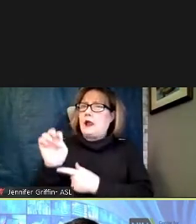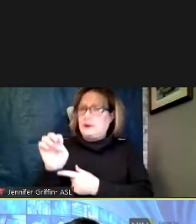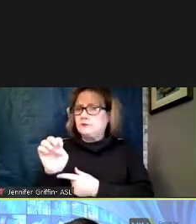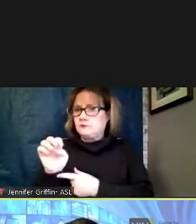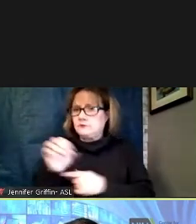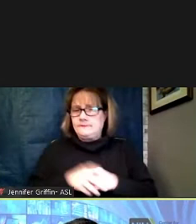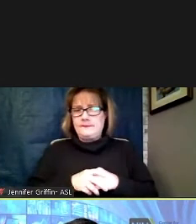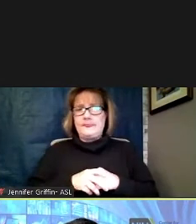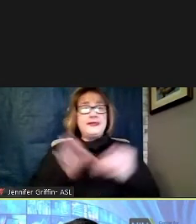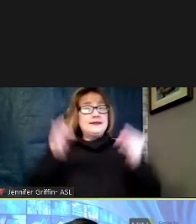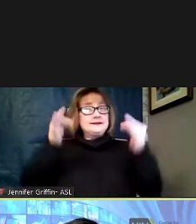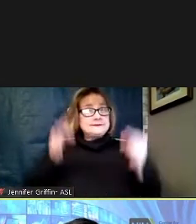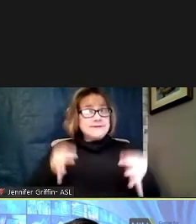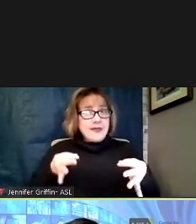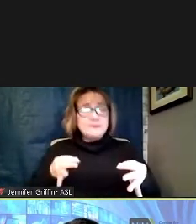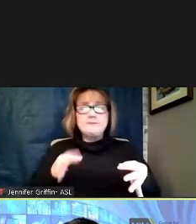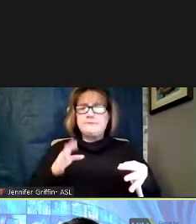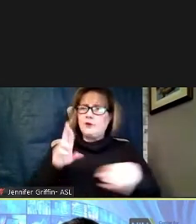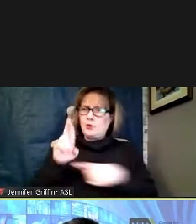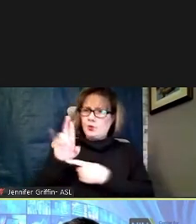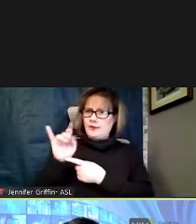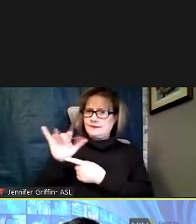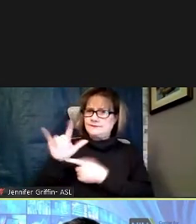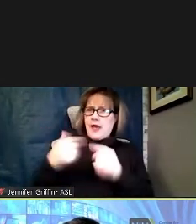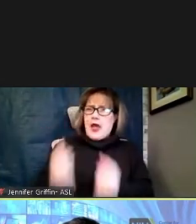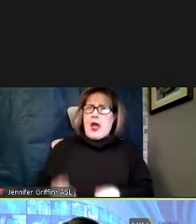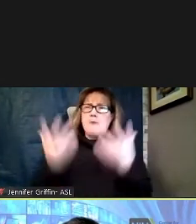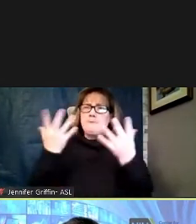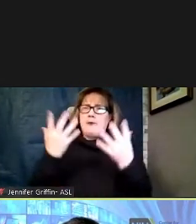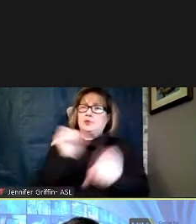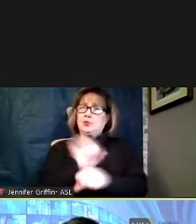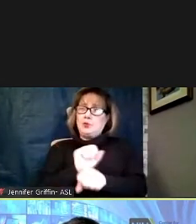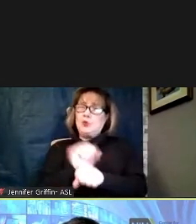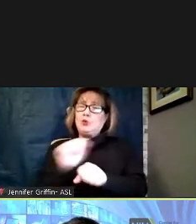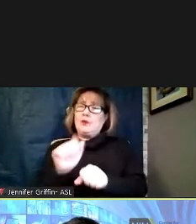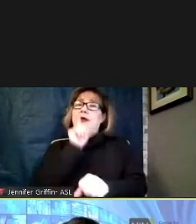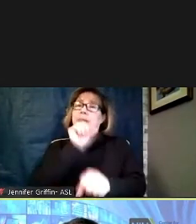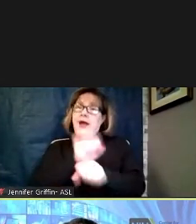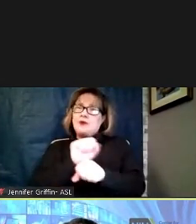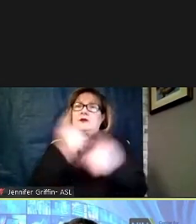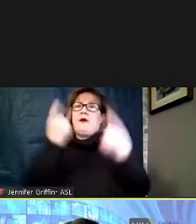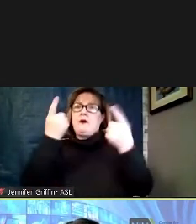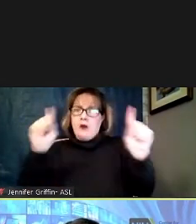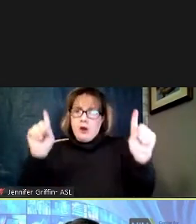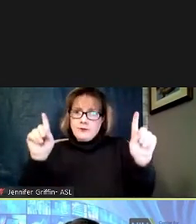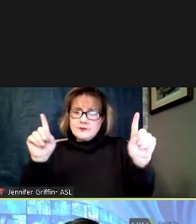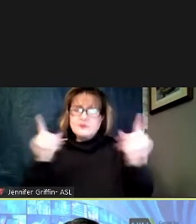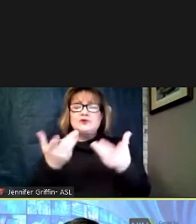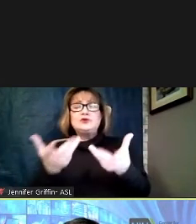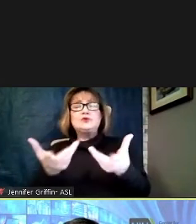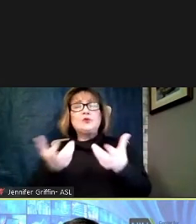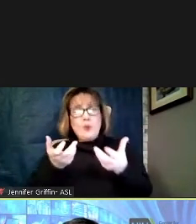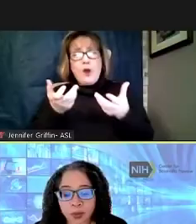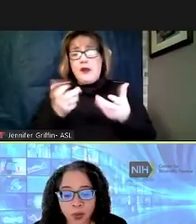And definitely being realistic about amount of work that you can actually accomplish. And you want to not only tell them what